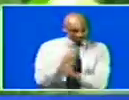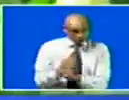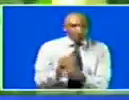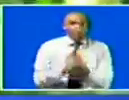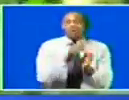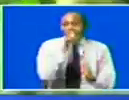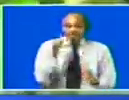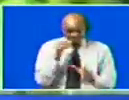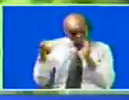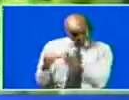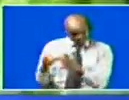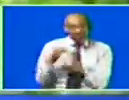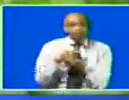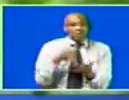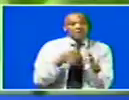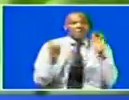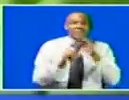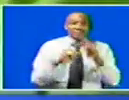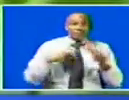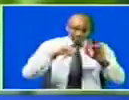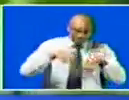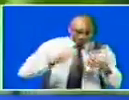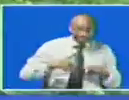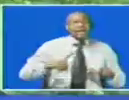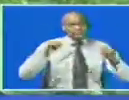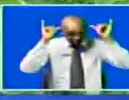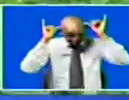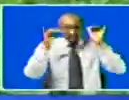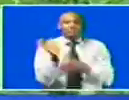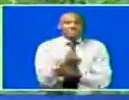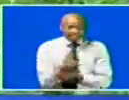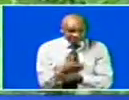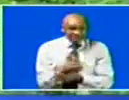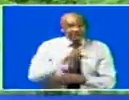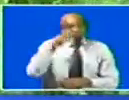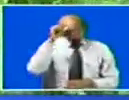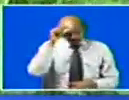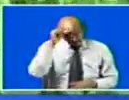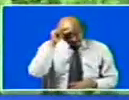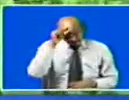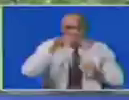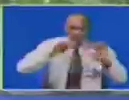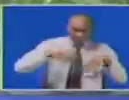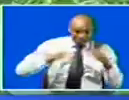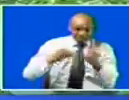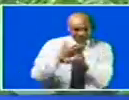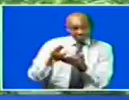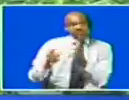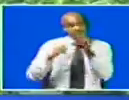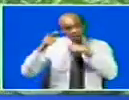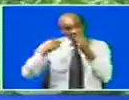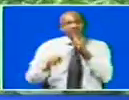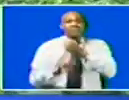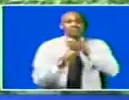private sector organizations, including the Ministry of Agriculture, Livestock and Fisheries, County Government, Agricultural Sector Development